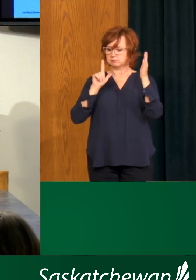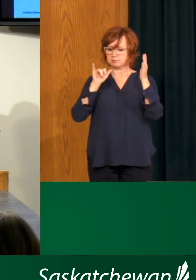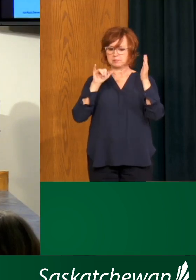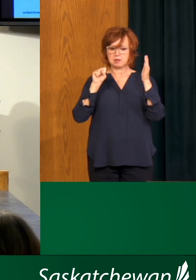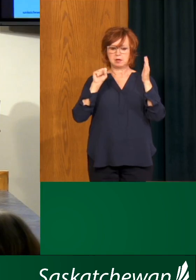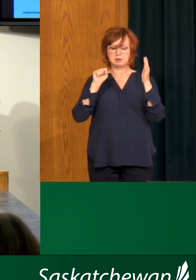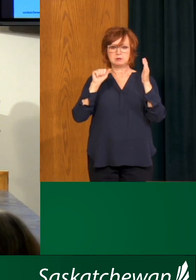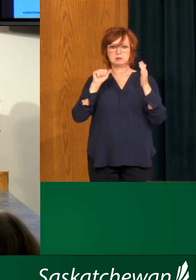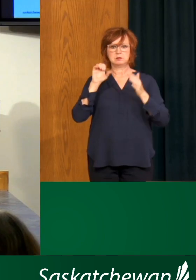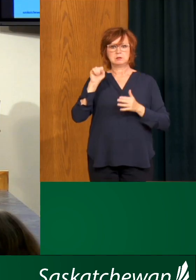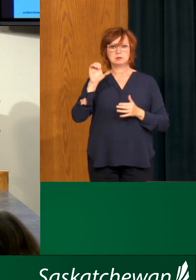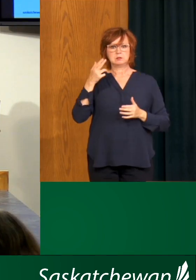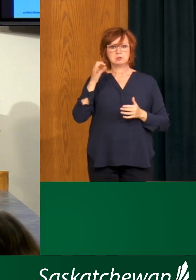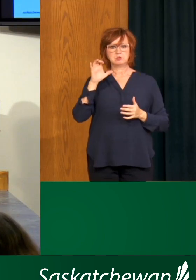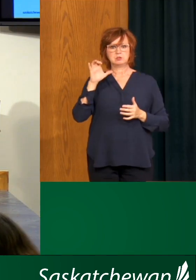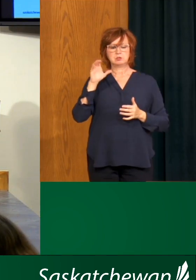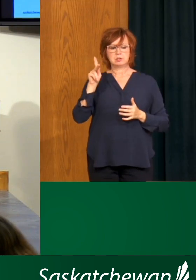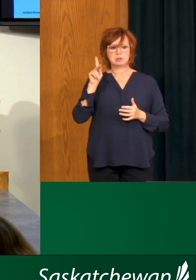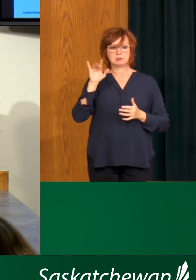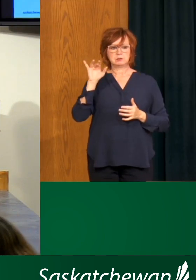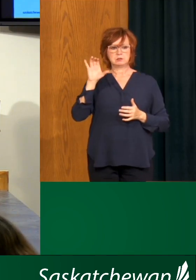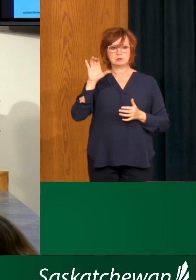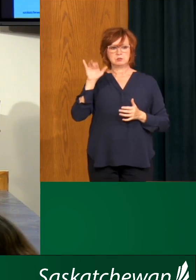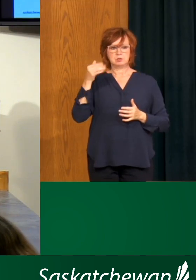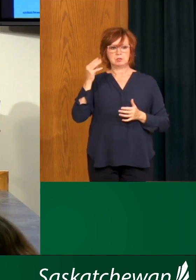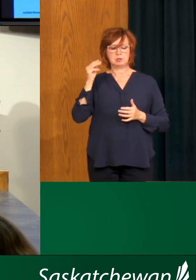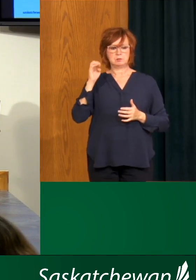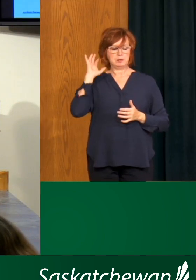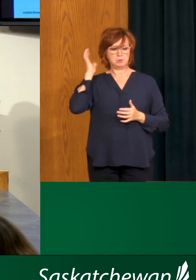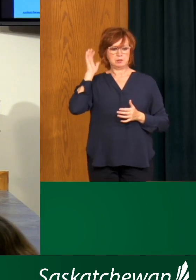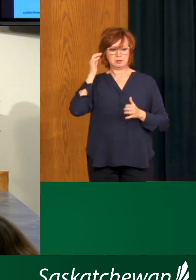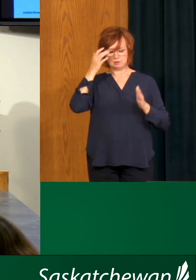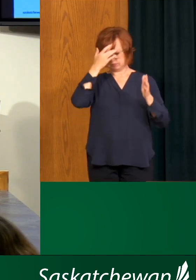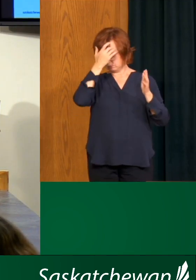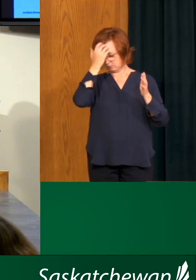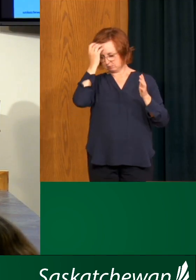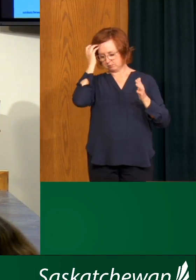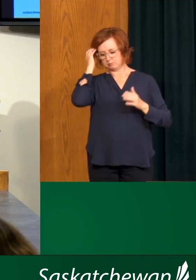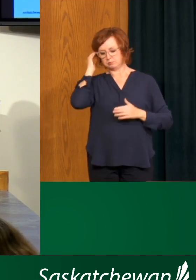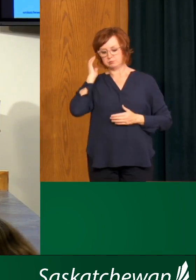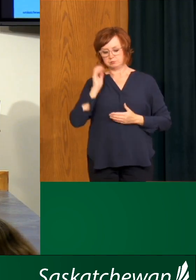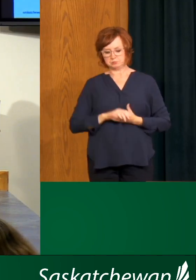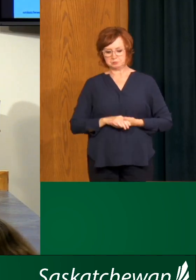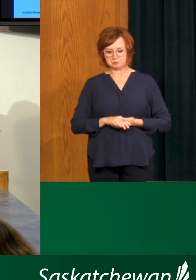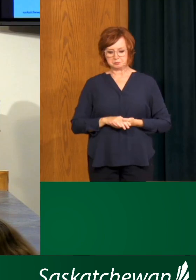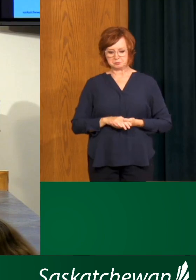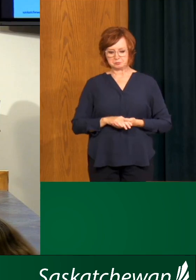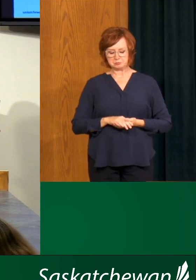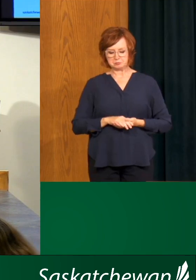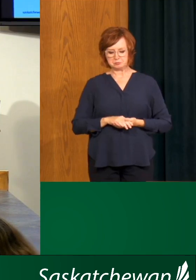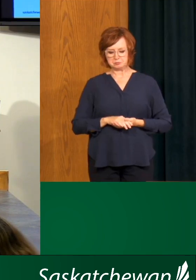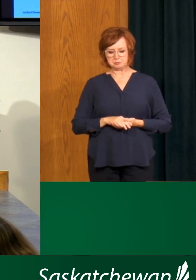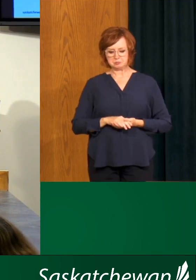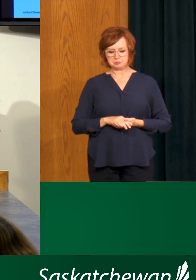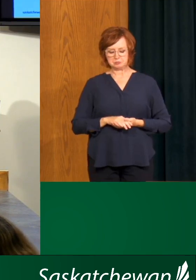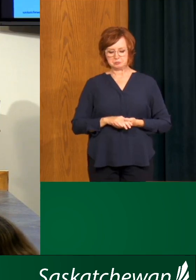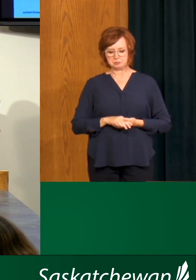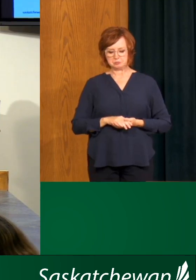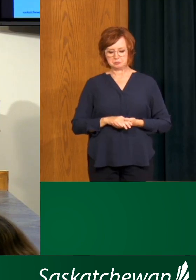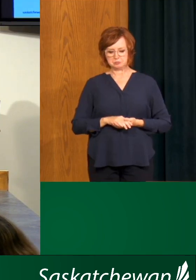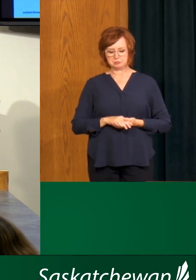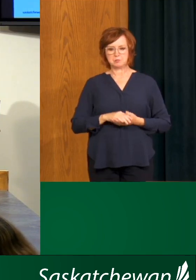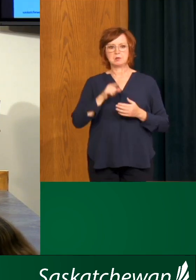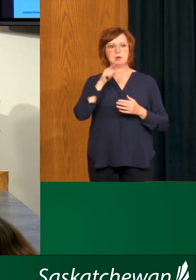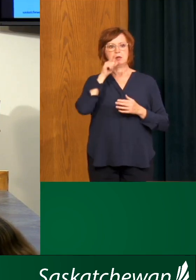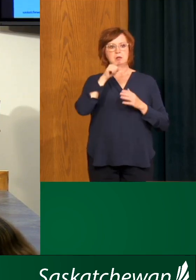with CJME. Hi. When it comes to schools and classrooms, in the guidelines it says